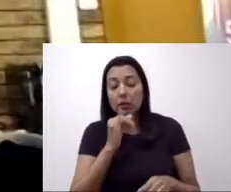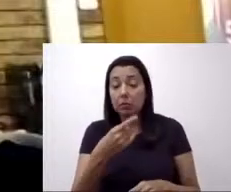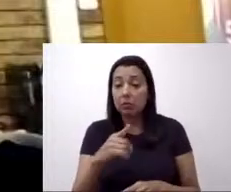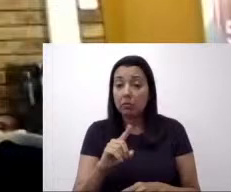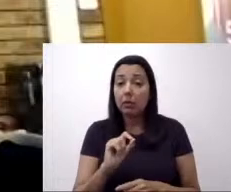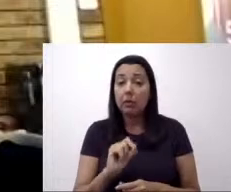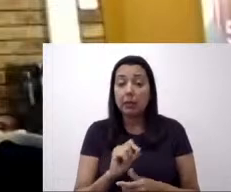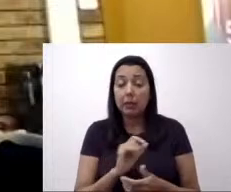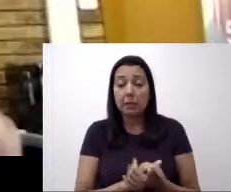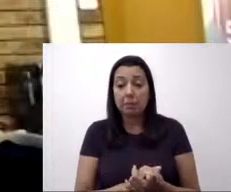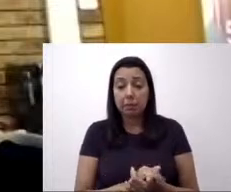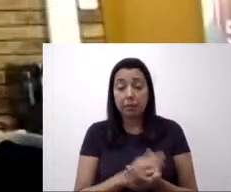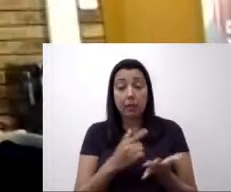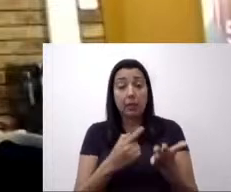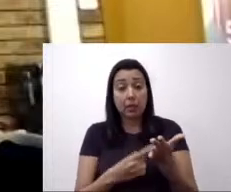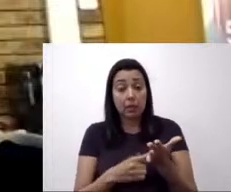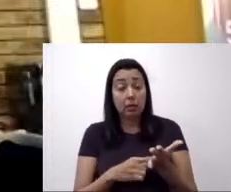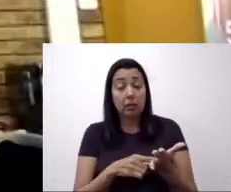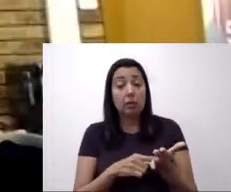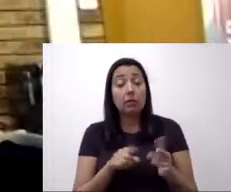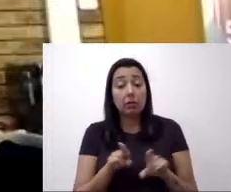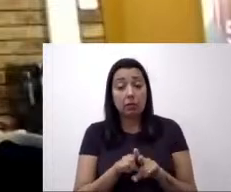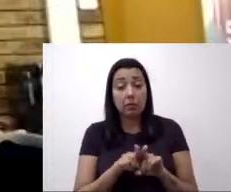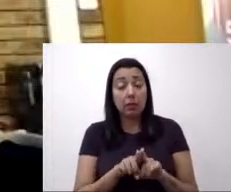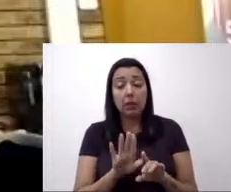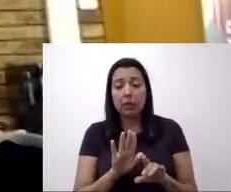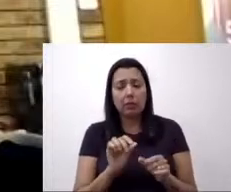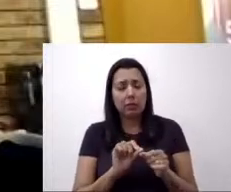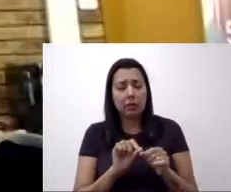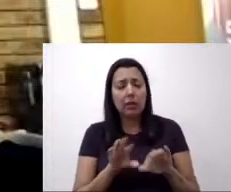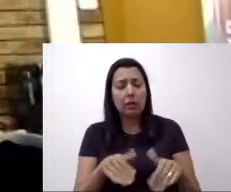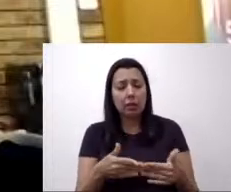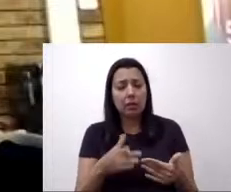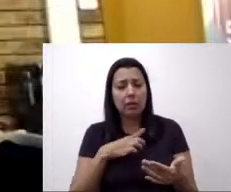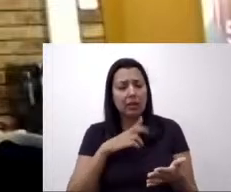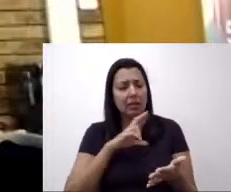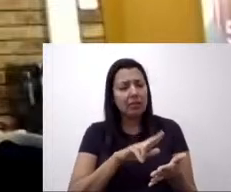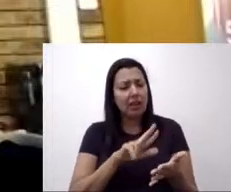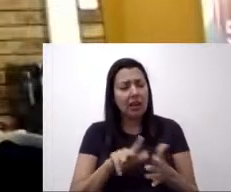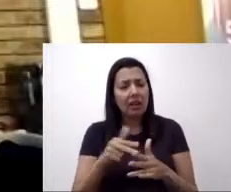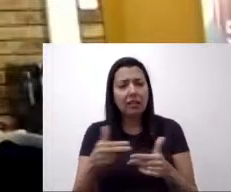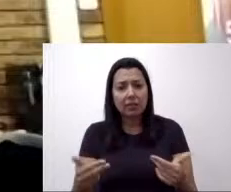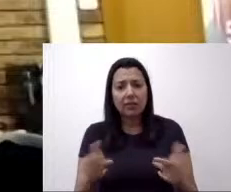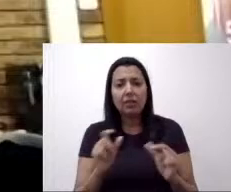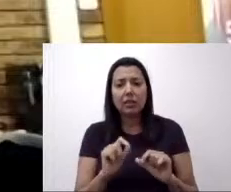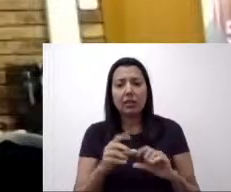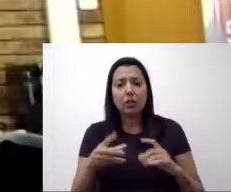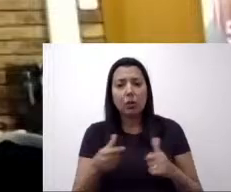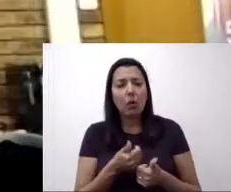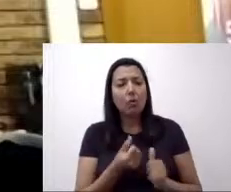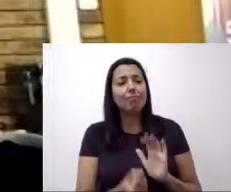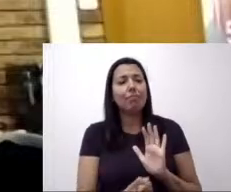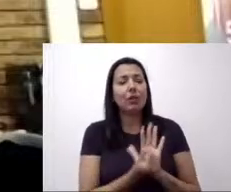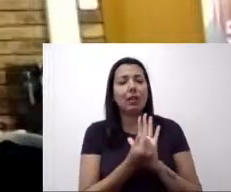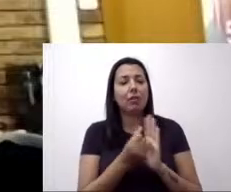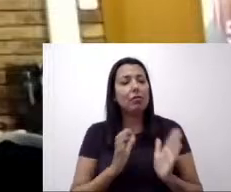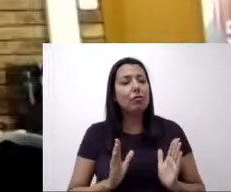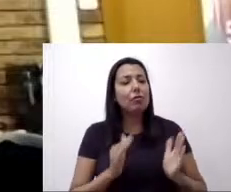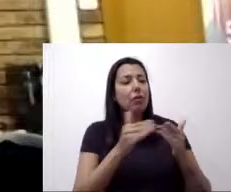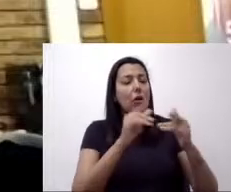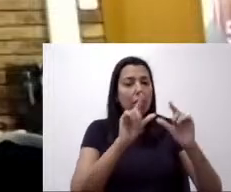this model. And there is so many things that all these models have a tendency to reduce hardly the